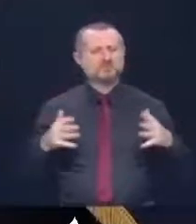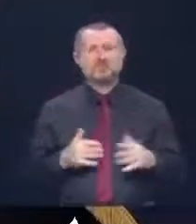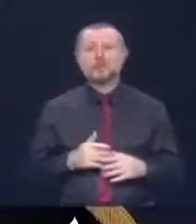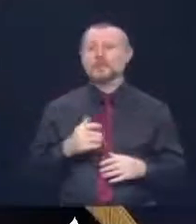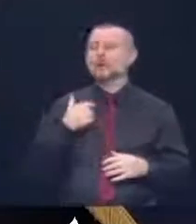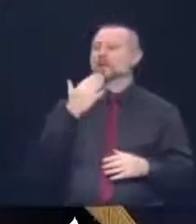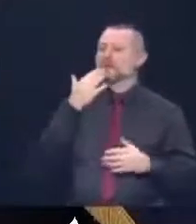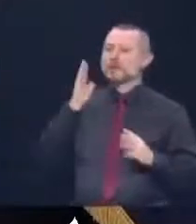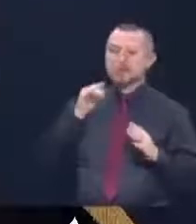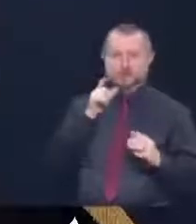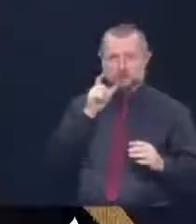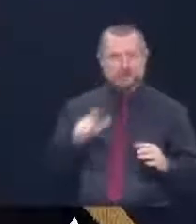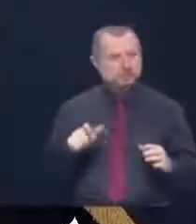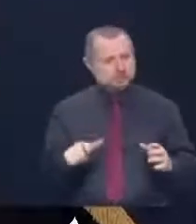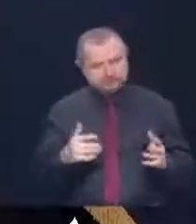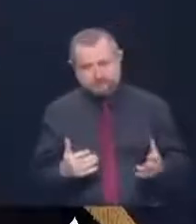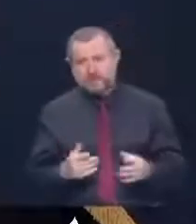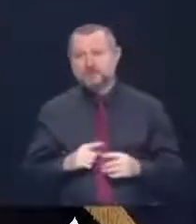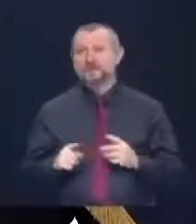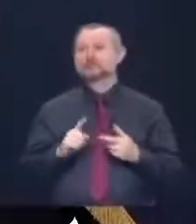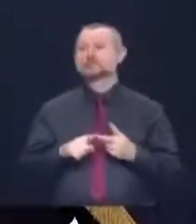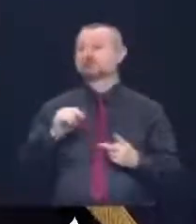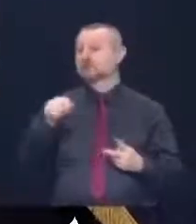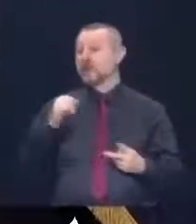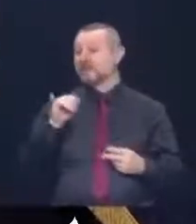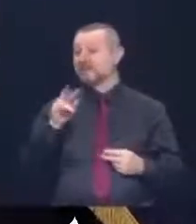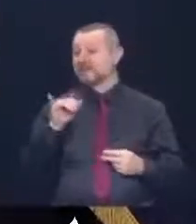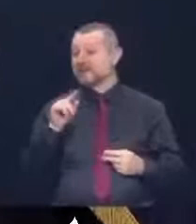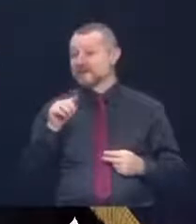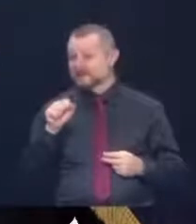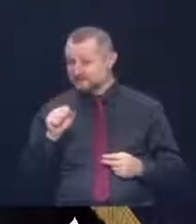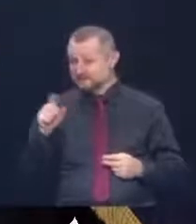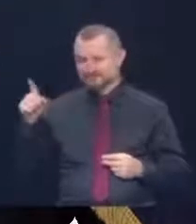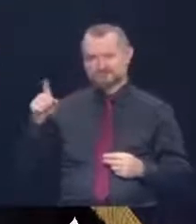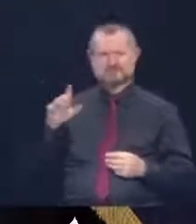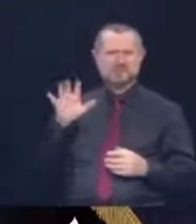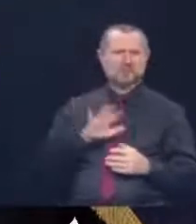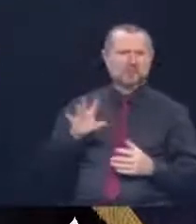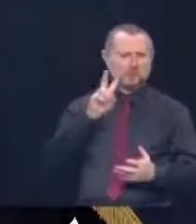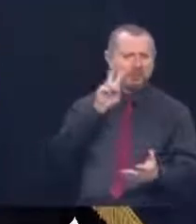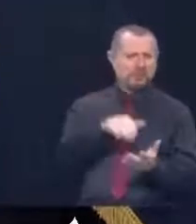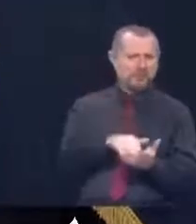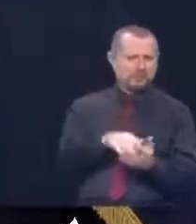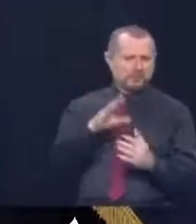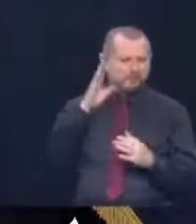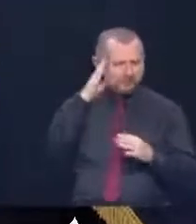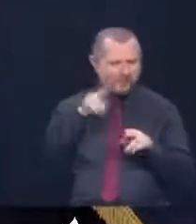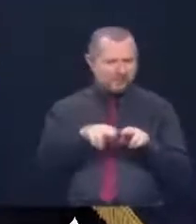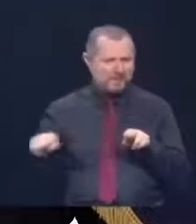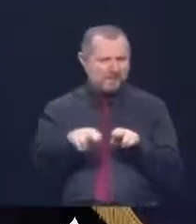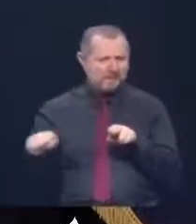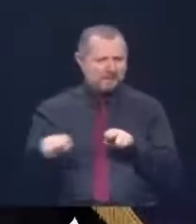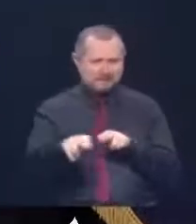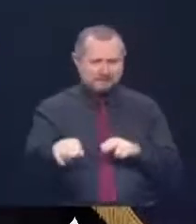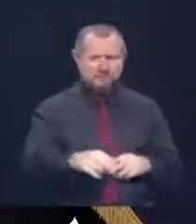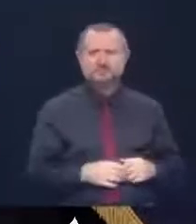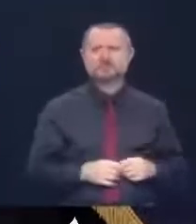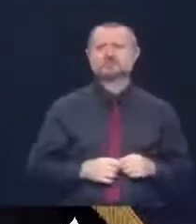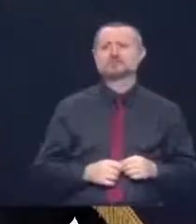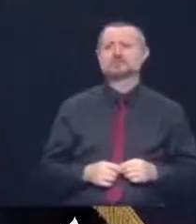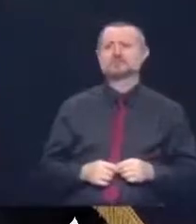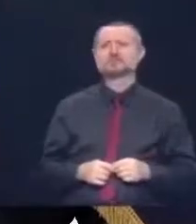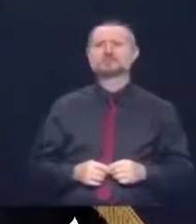need them. Javits, we did use for about 2,000 people. This was